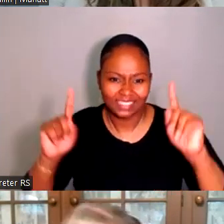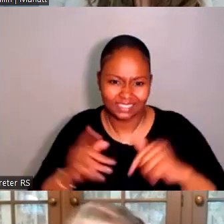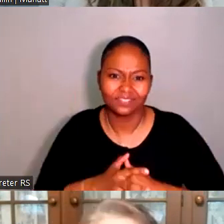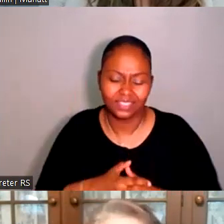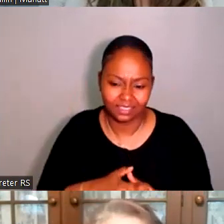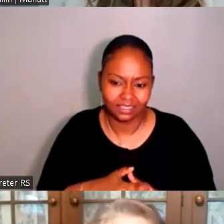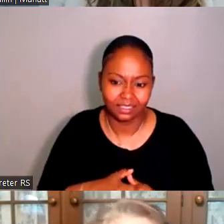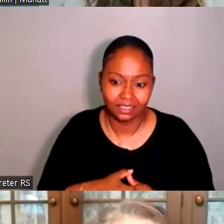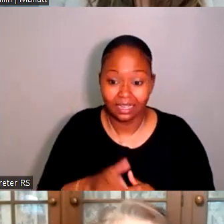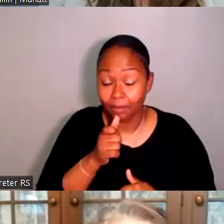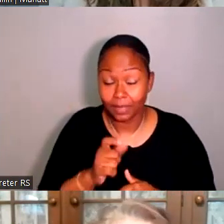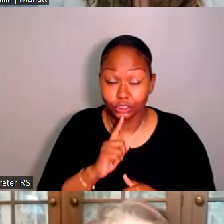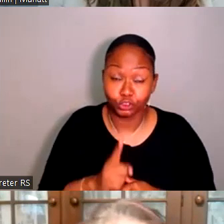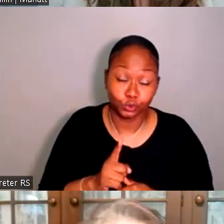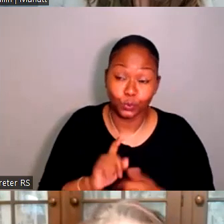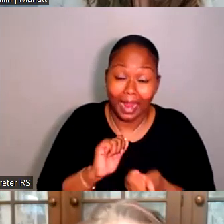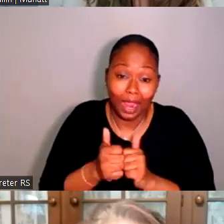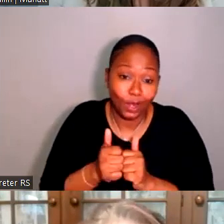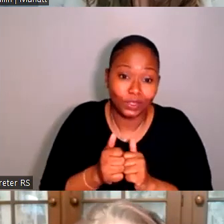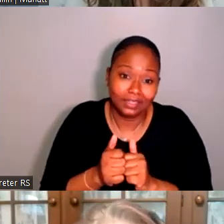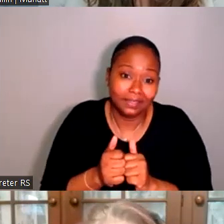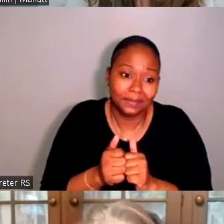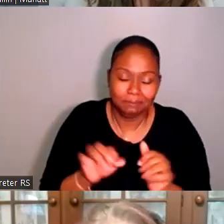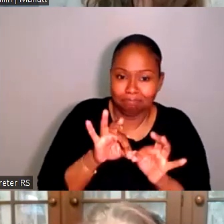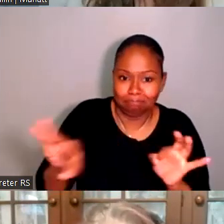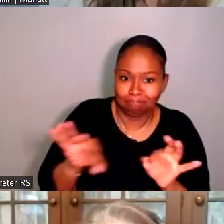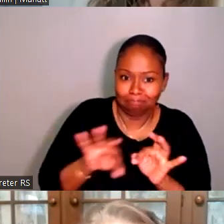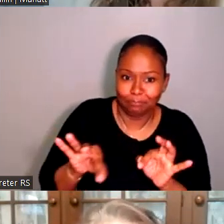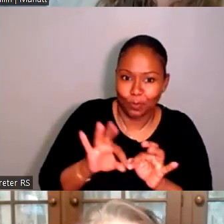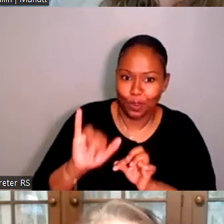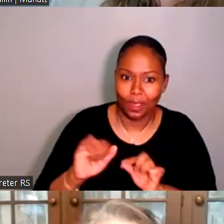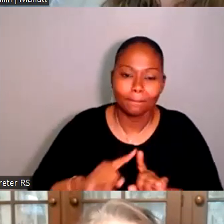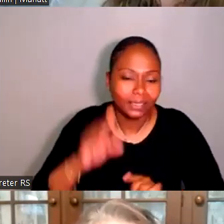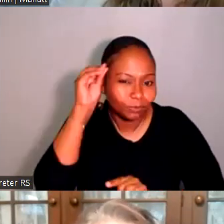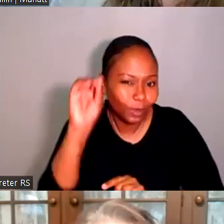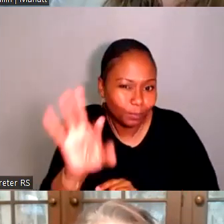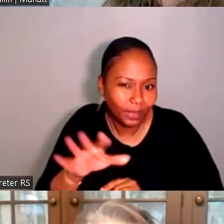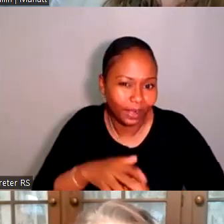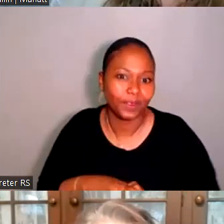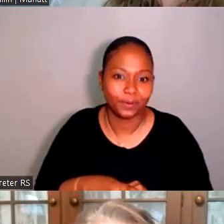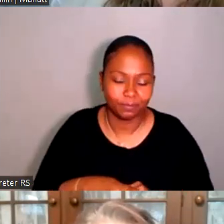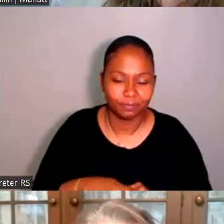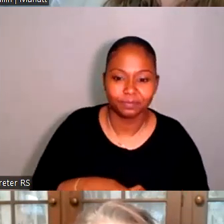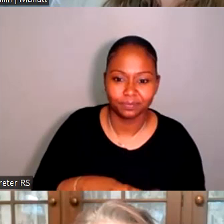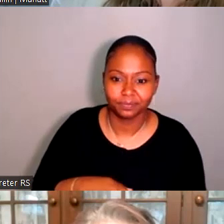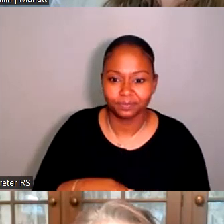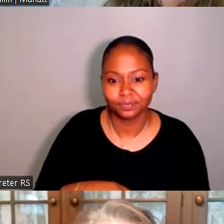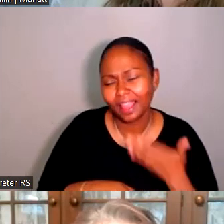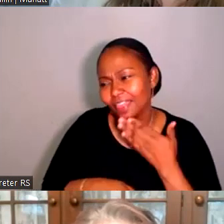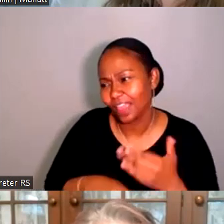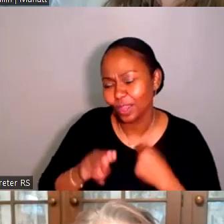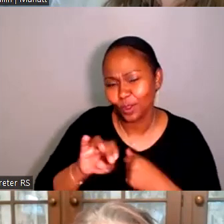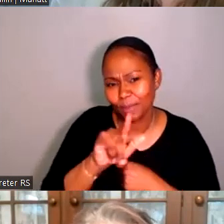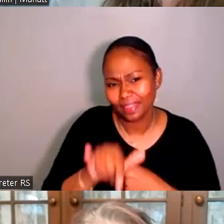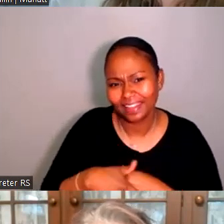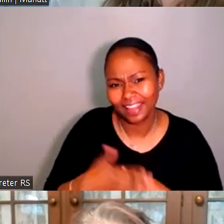Not quite sure how this would frame all in there, but just wanted to put that thought out. So. Thank you, Melody. Appreciate that.